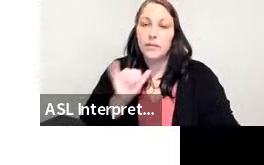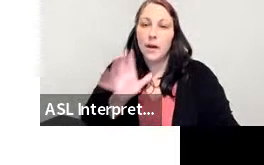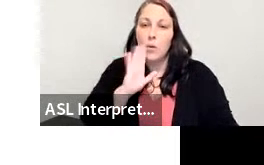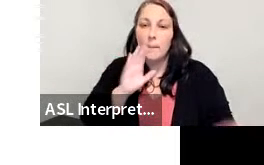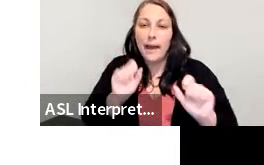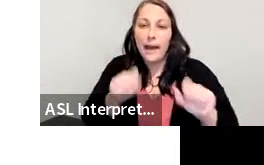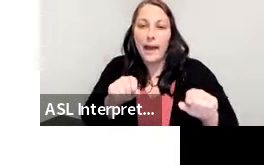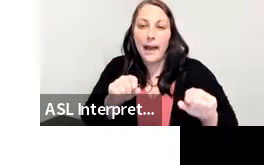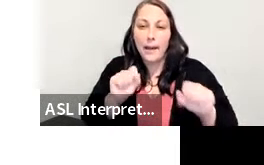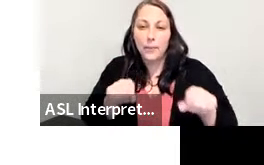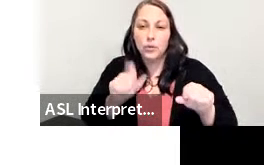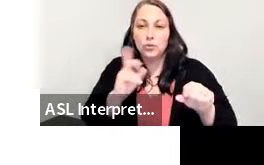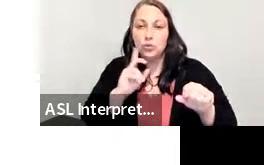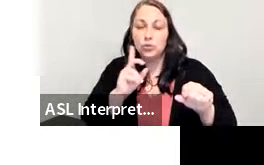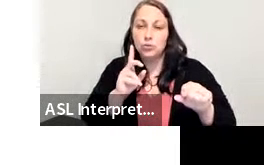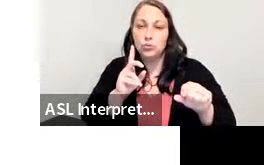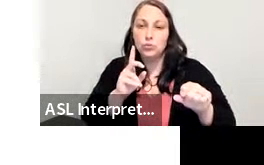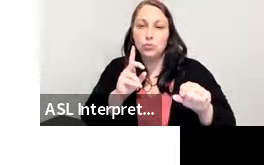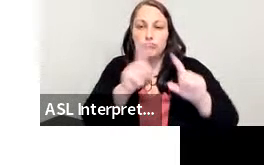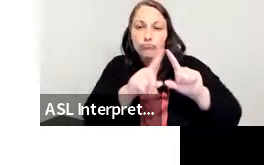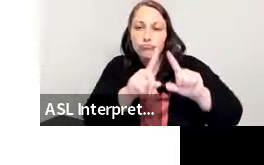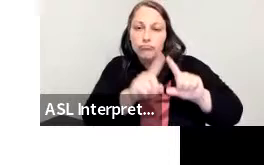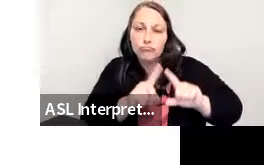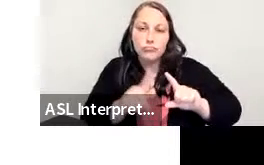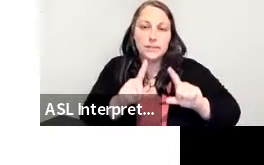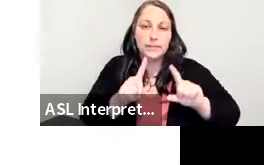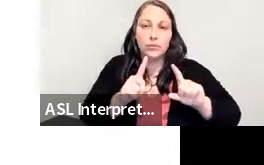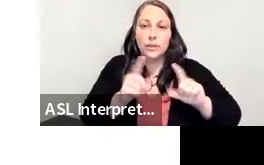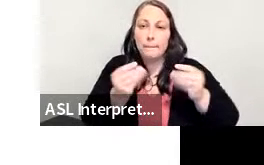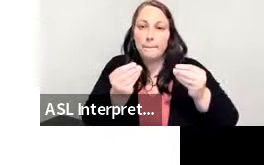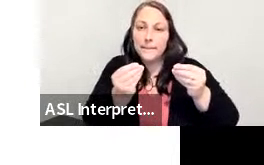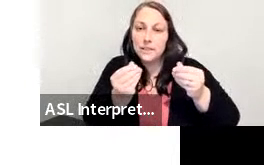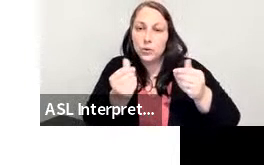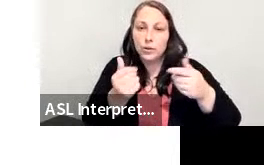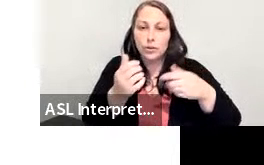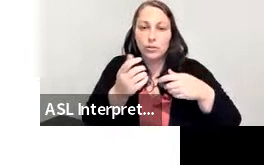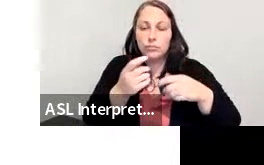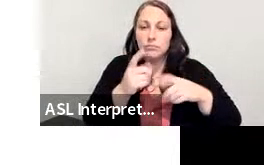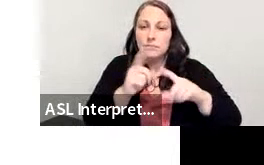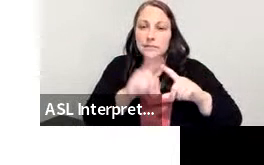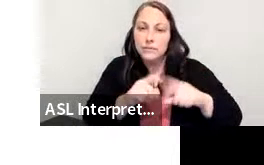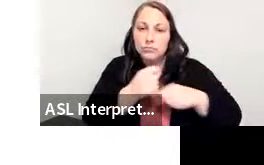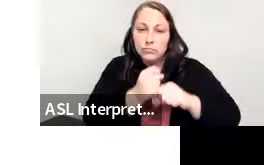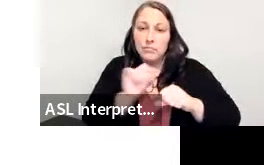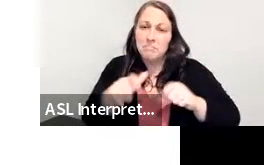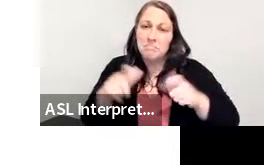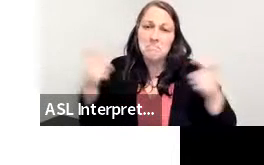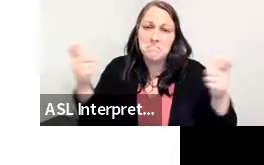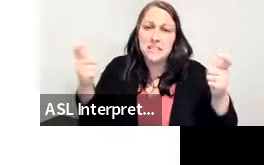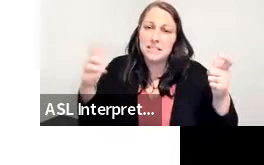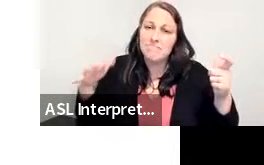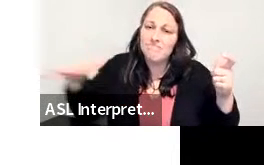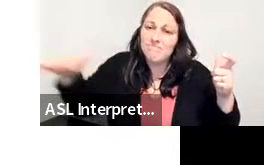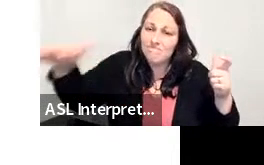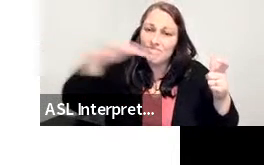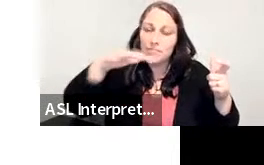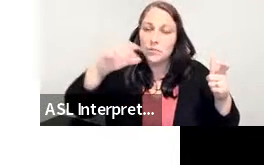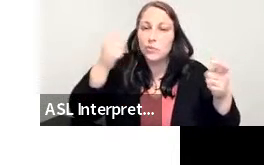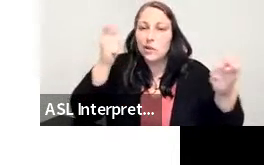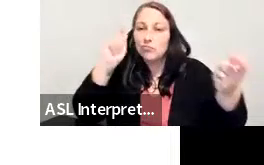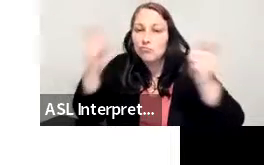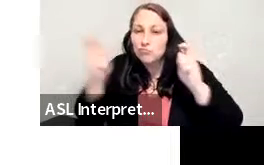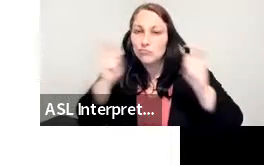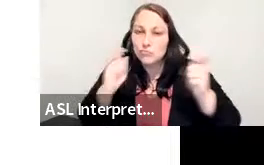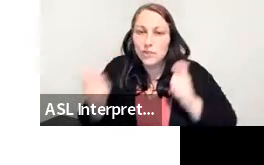and reduce the scale of the building on what is quite a large site. And I think I wanted to just point out here also with